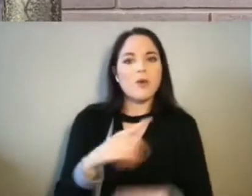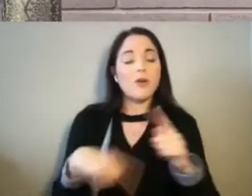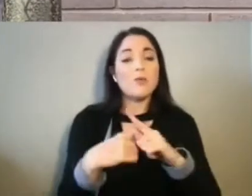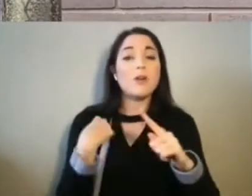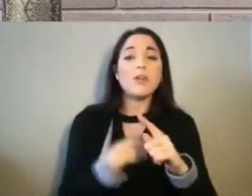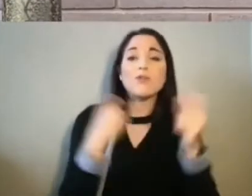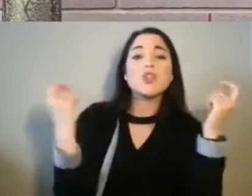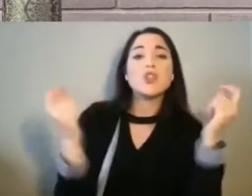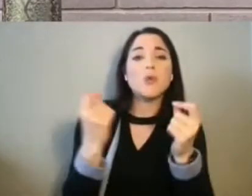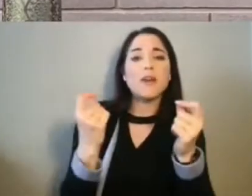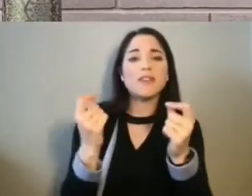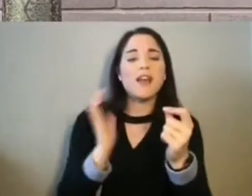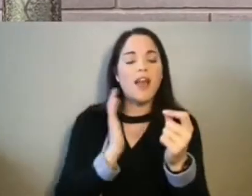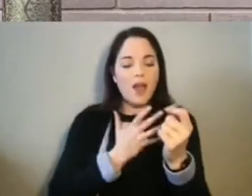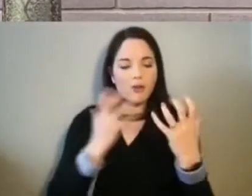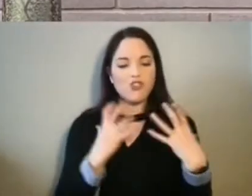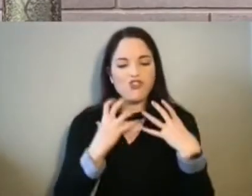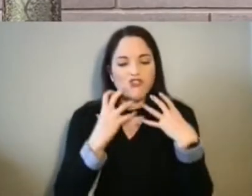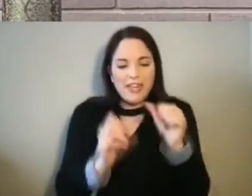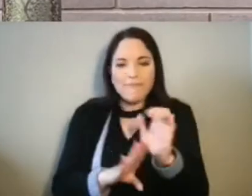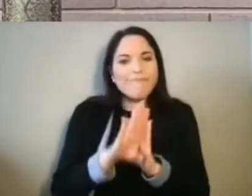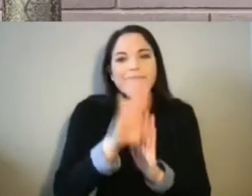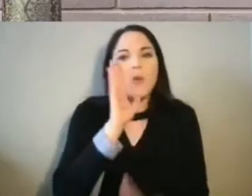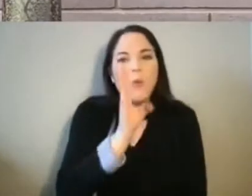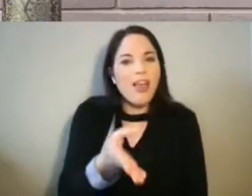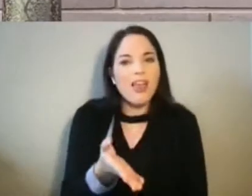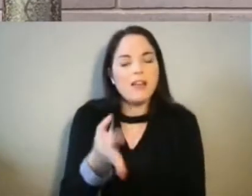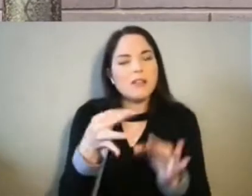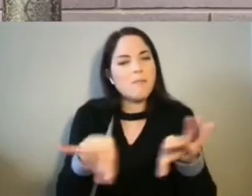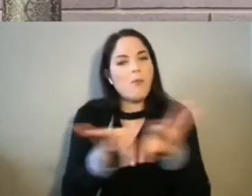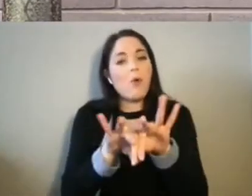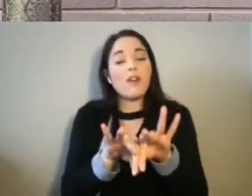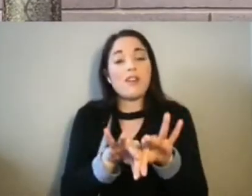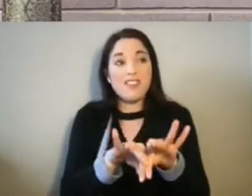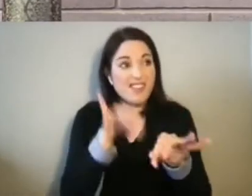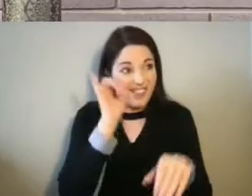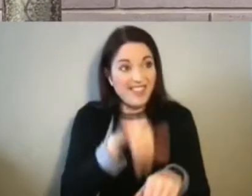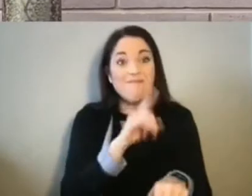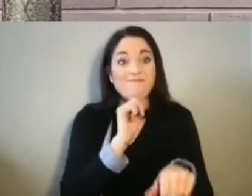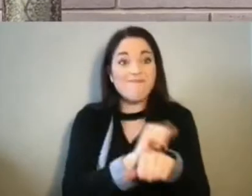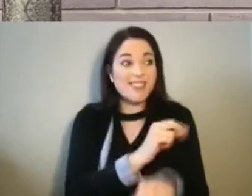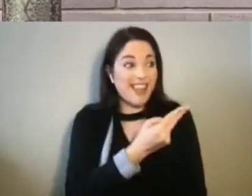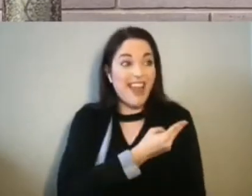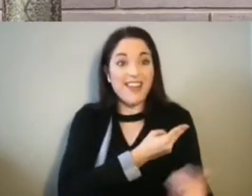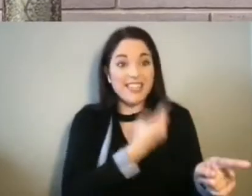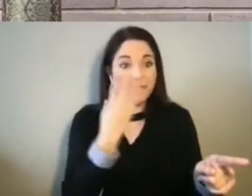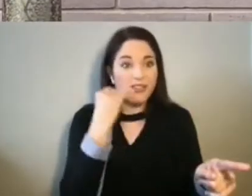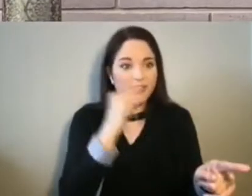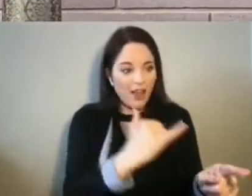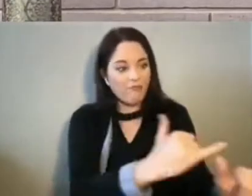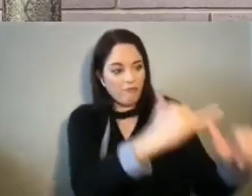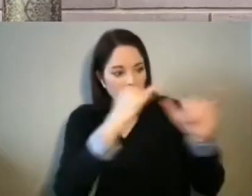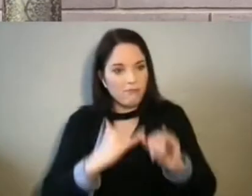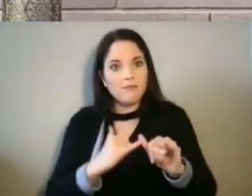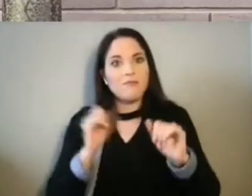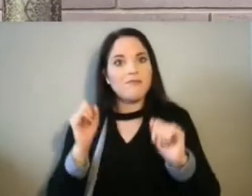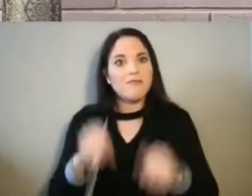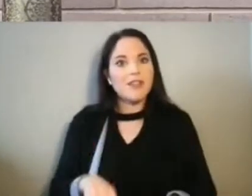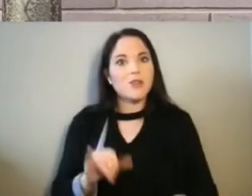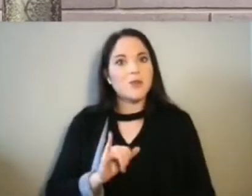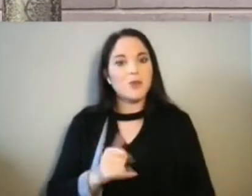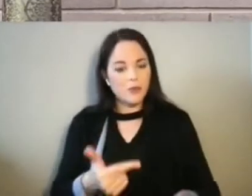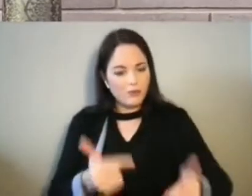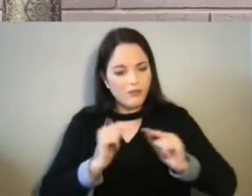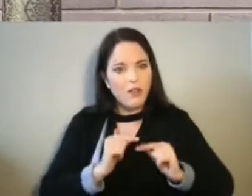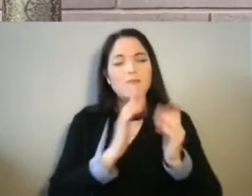to furnish our hearts with intention on protecting the heart. Proverbs 4:23 says, "Keep your heart with